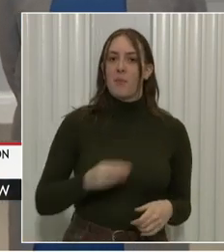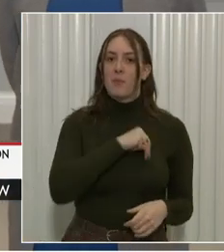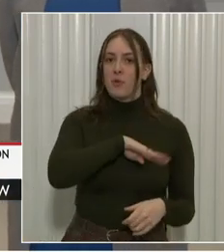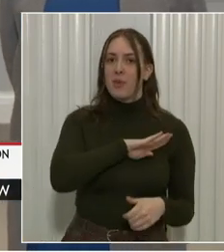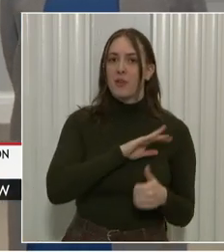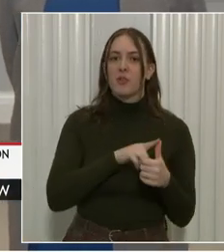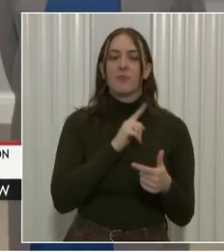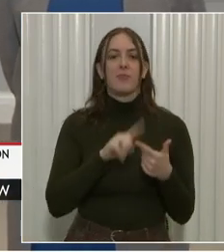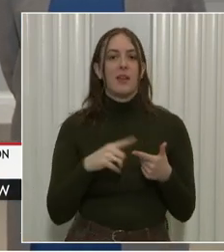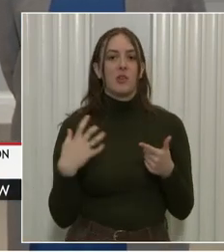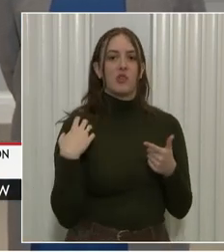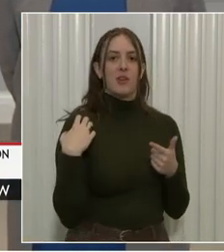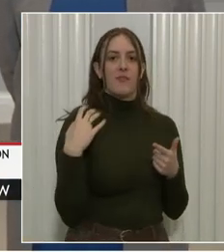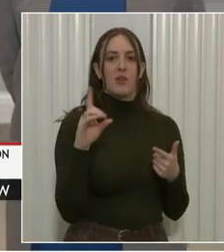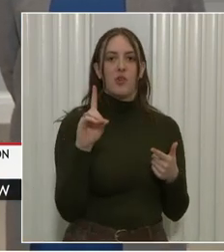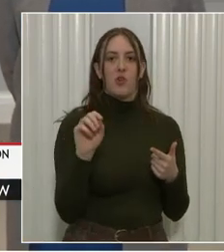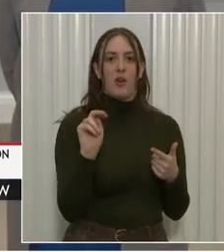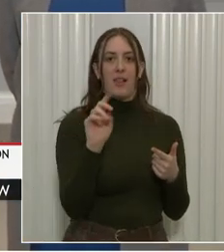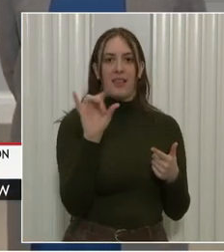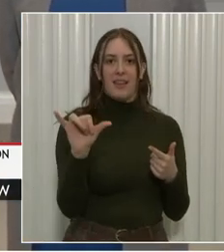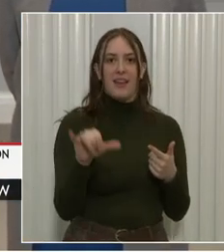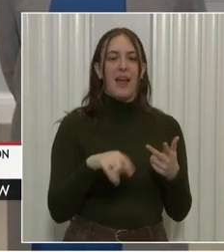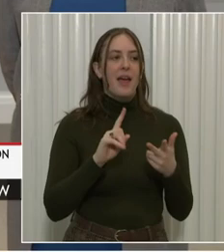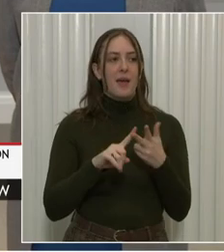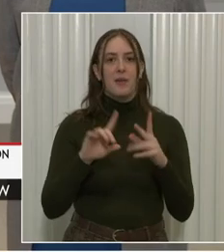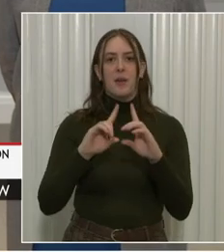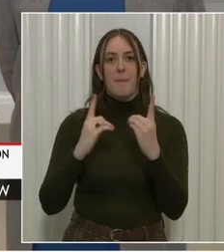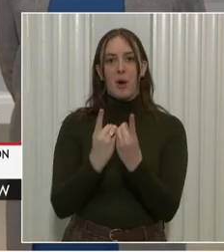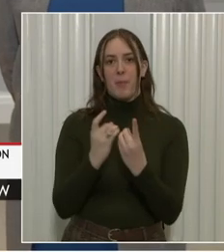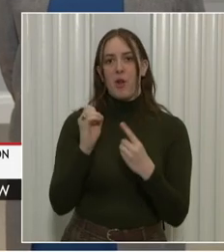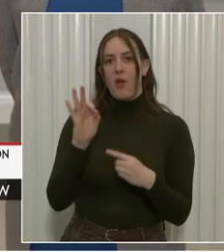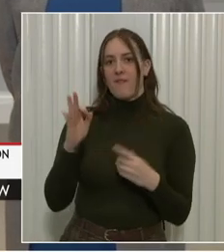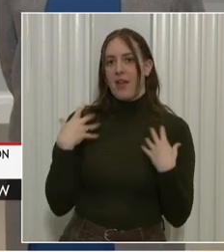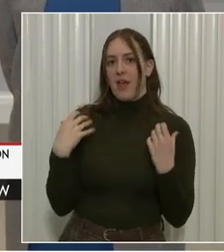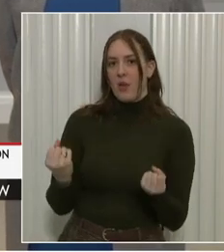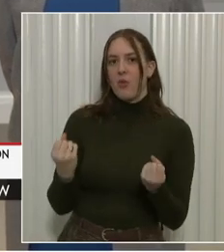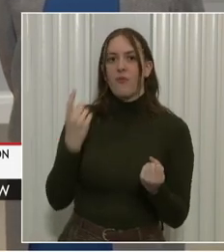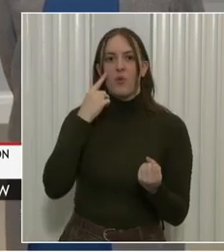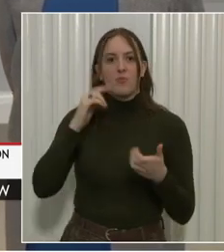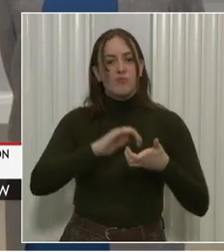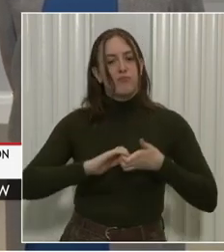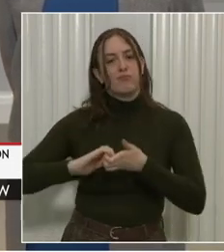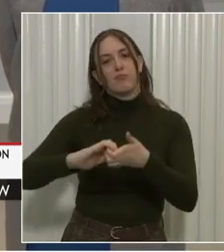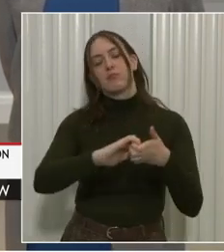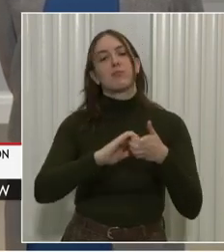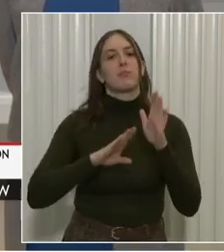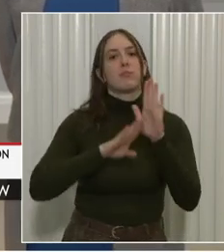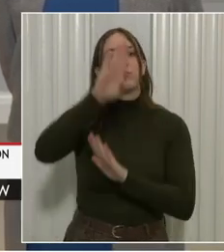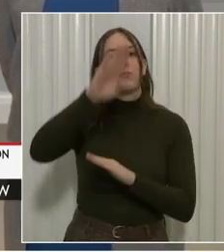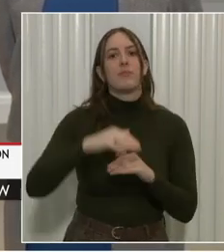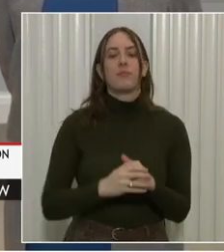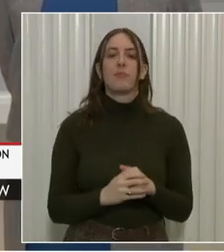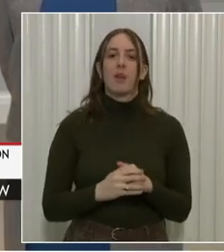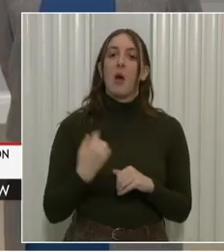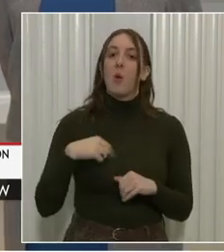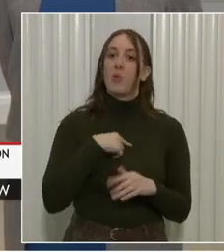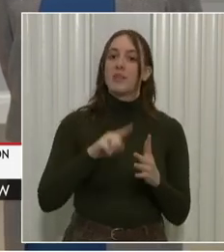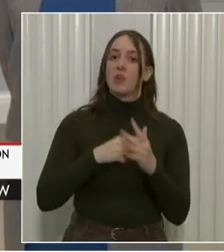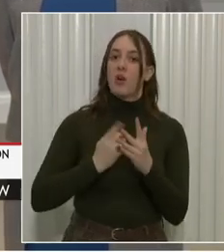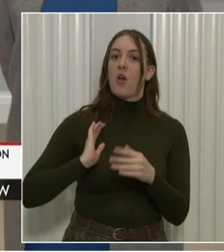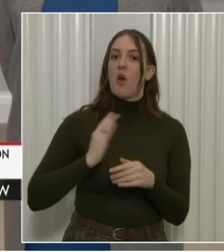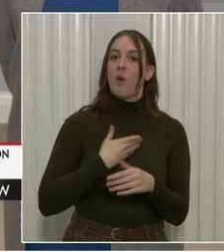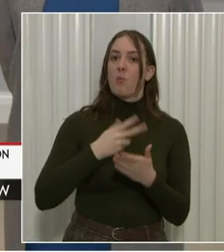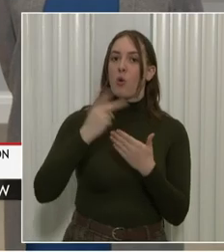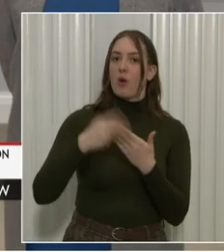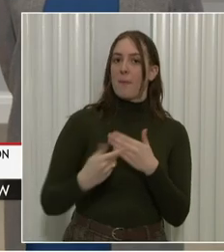Department of Health on this groundbreaking initiative. MedStar Trauma began our whole blood program in 2022, and the district's